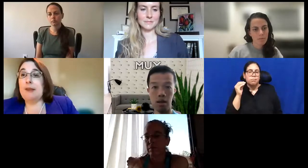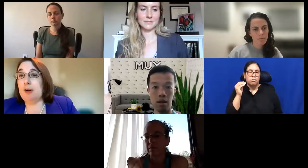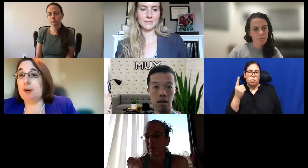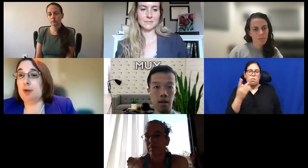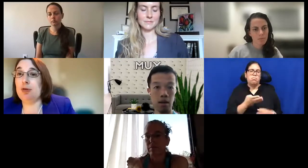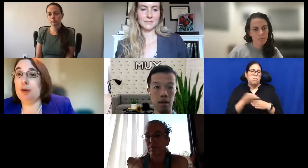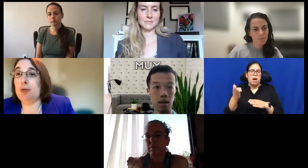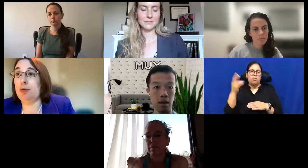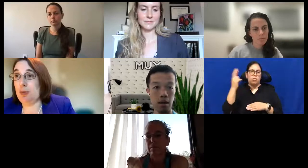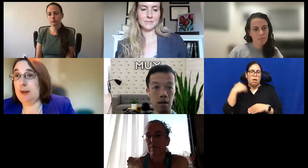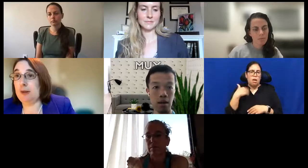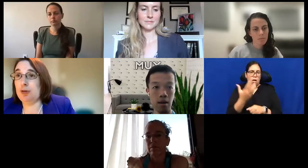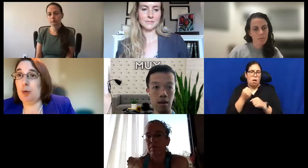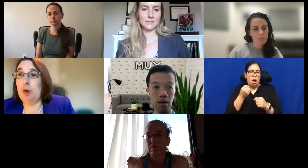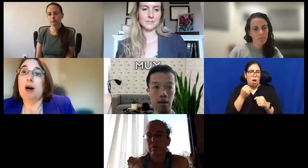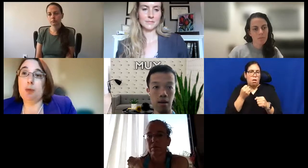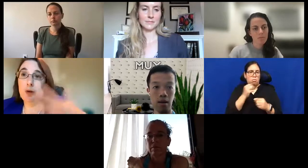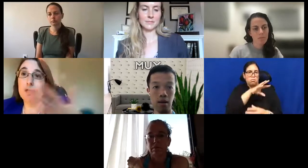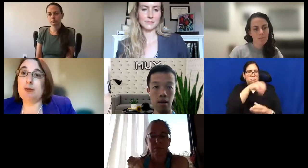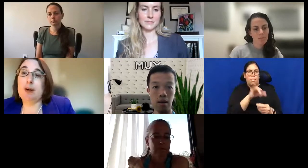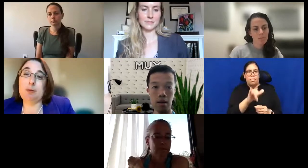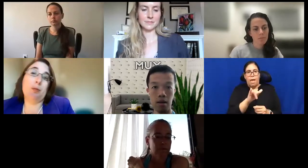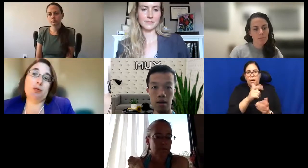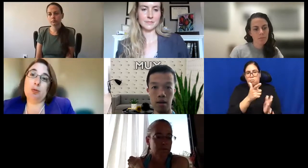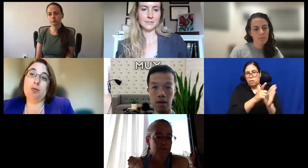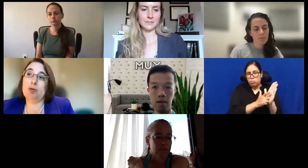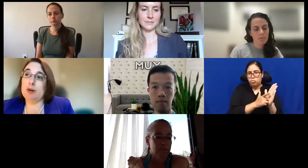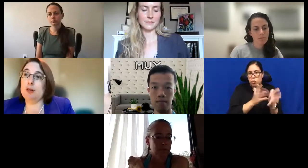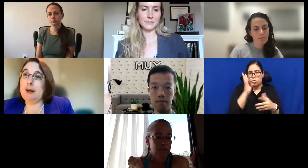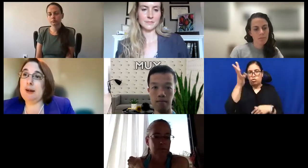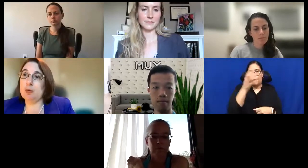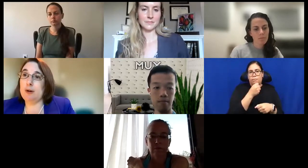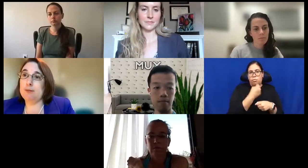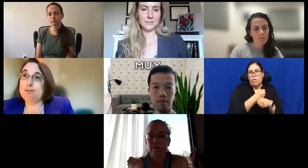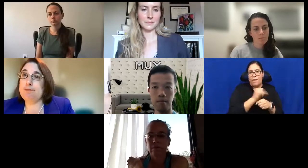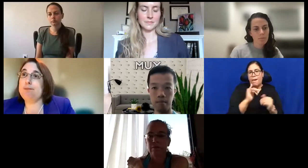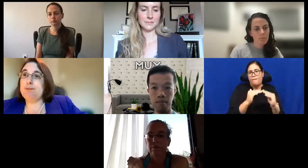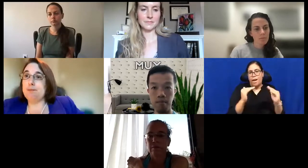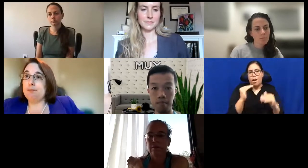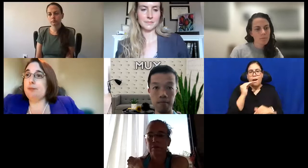why that federal agency was created. So I will also advise people to look into that as well.